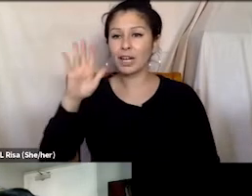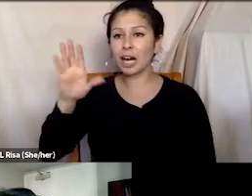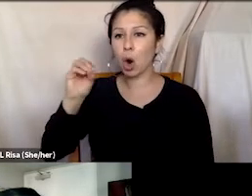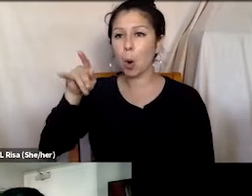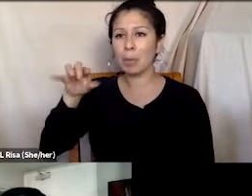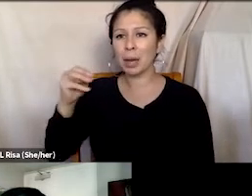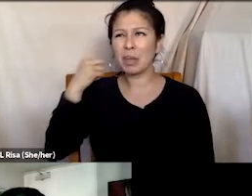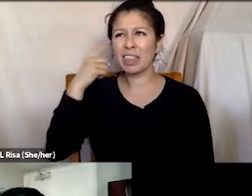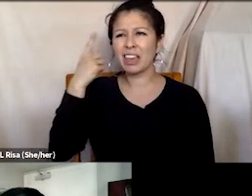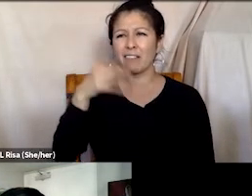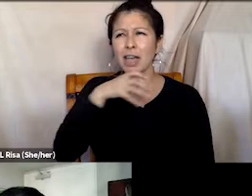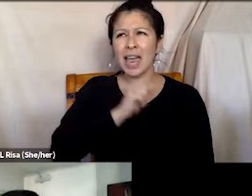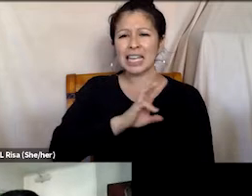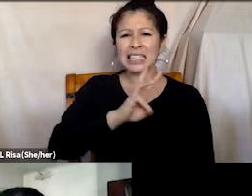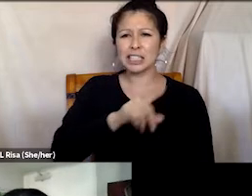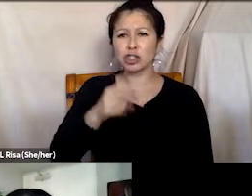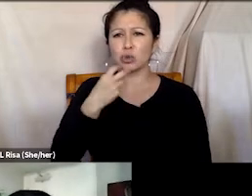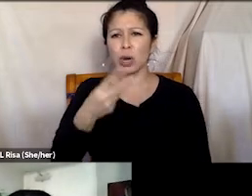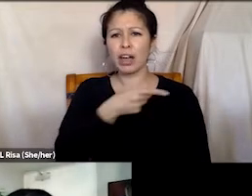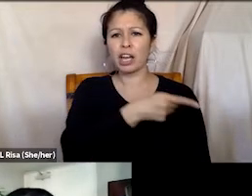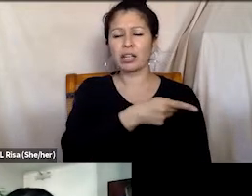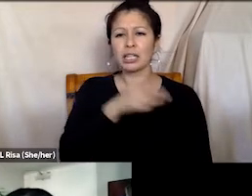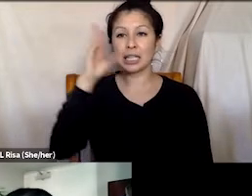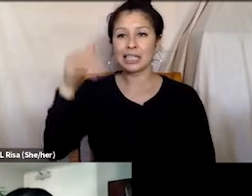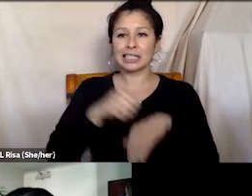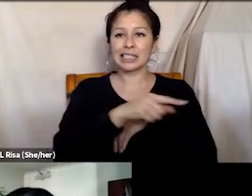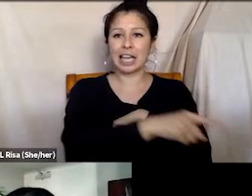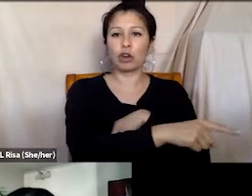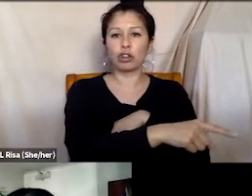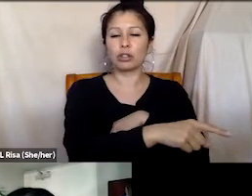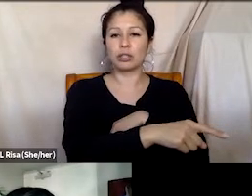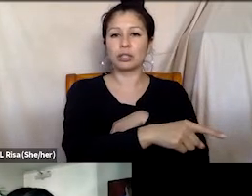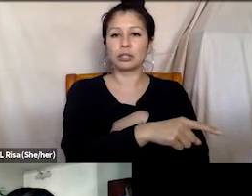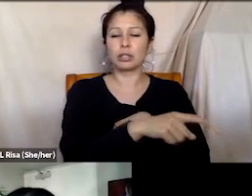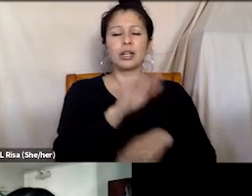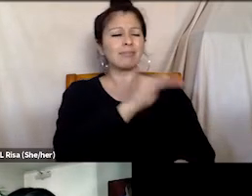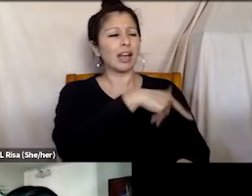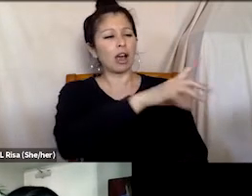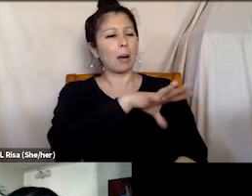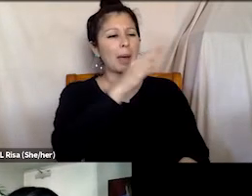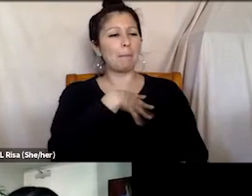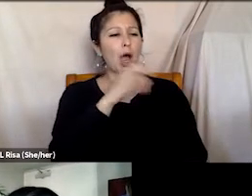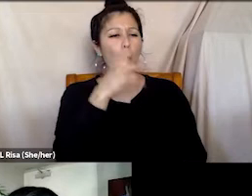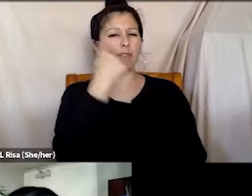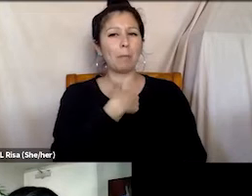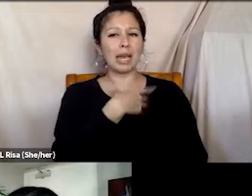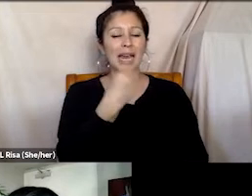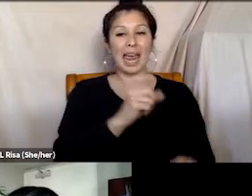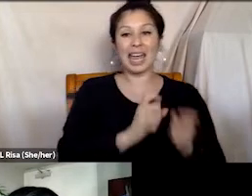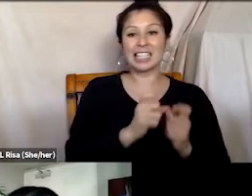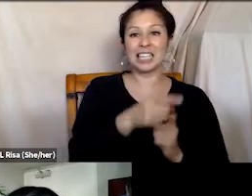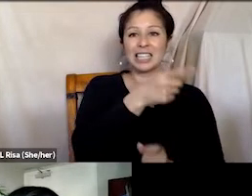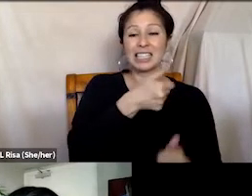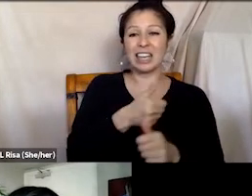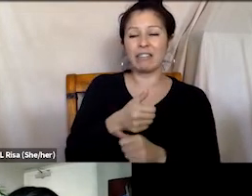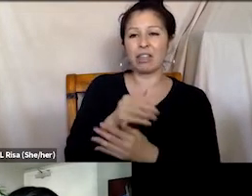thinks maybe from ages 6 to 12, he would send her to go get his opium. And the dealer was clearly a